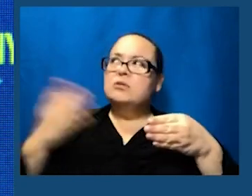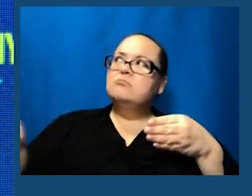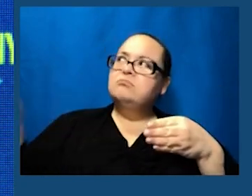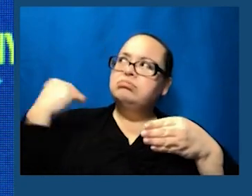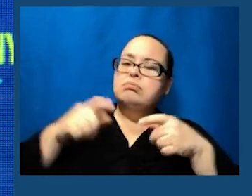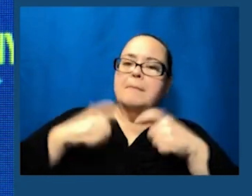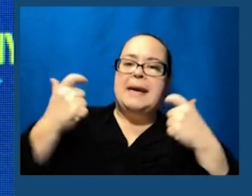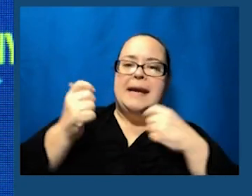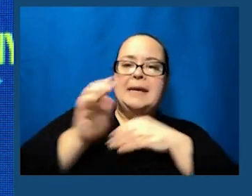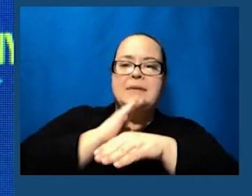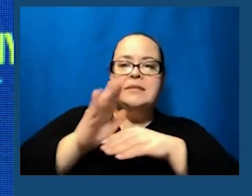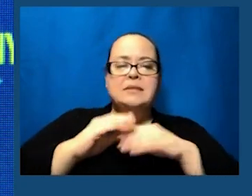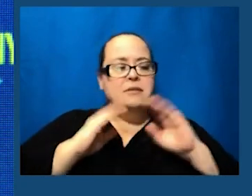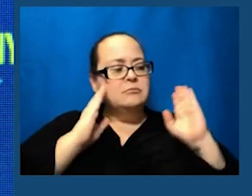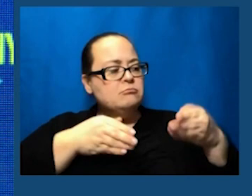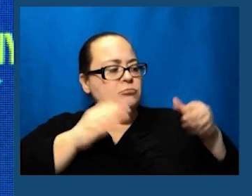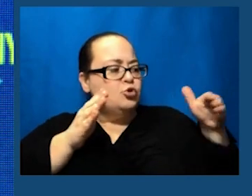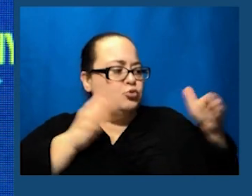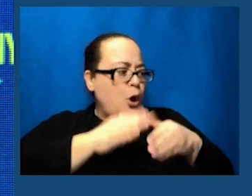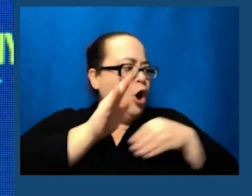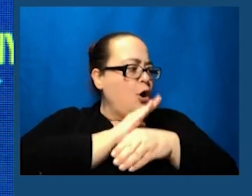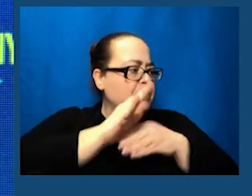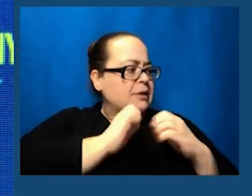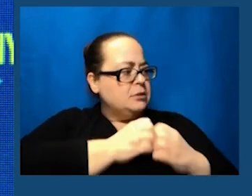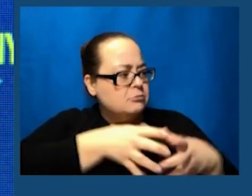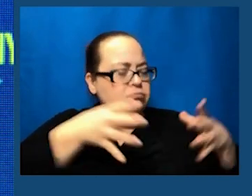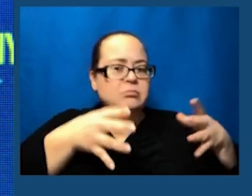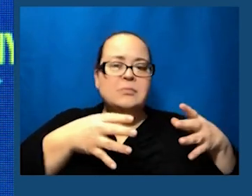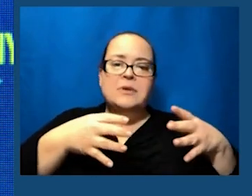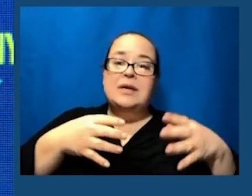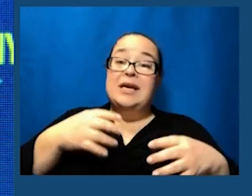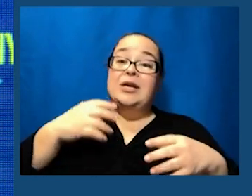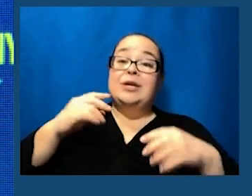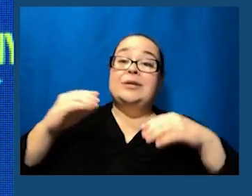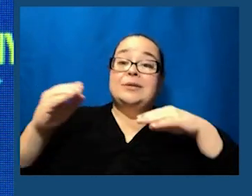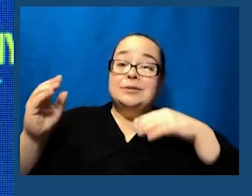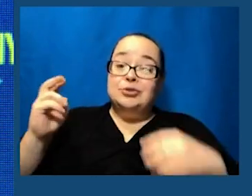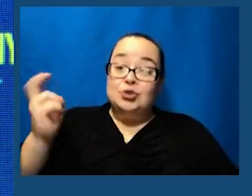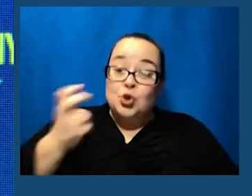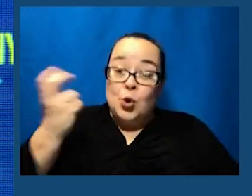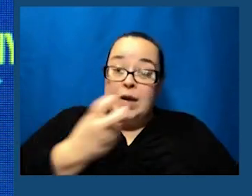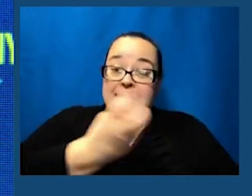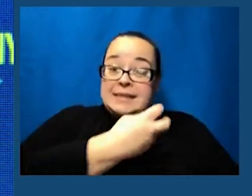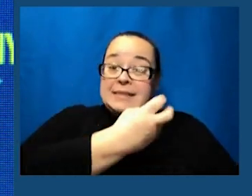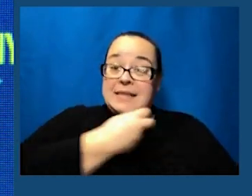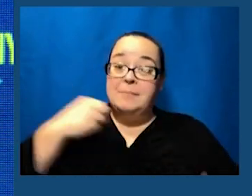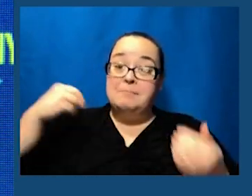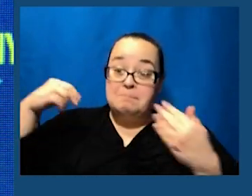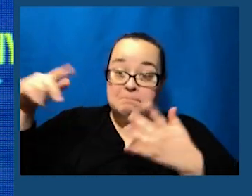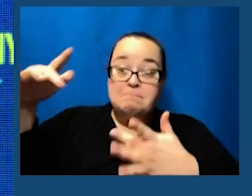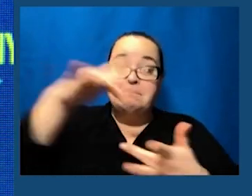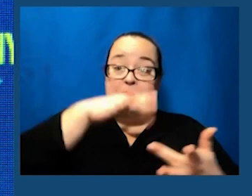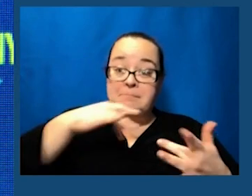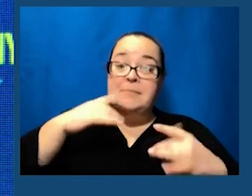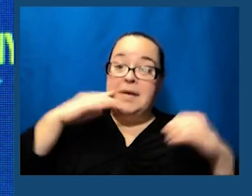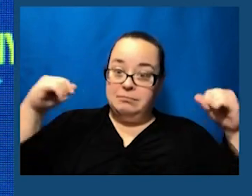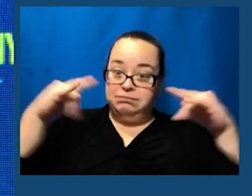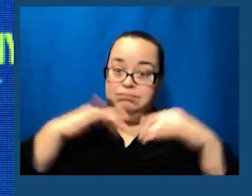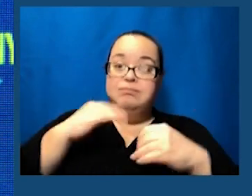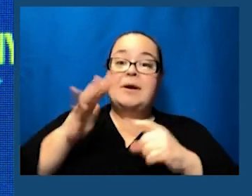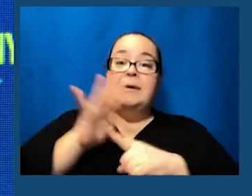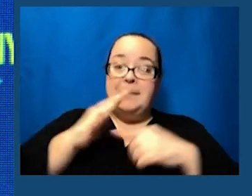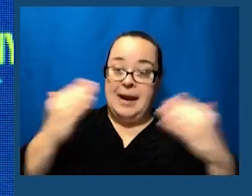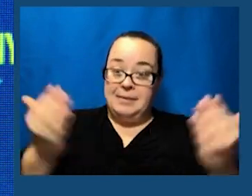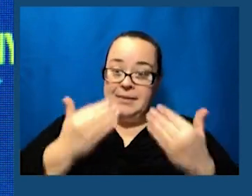Tourism is alive here, and we've really made great progress. And I mentioned Wolf Speed. I was here, I think it was April of 2022, when